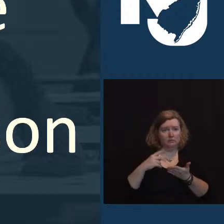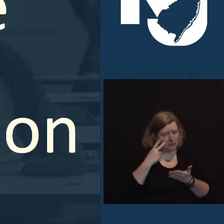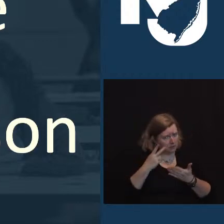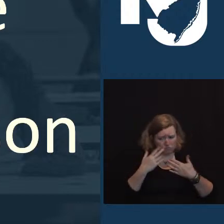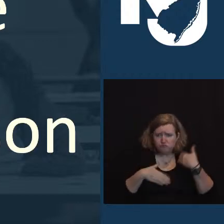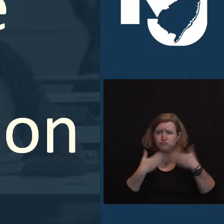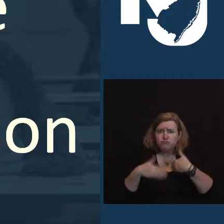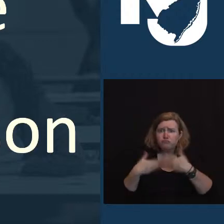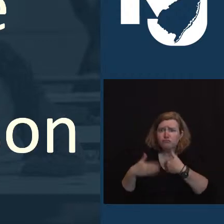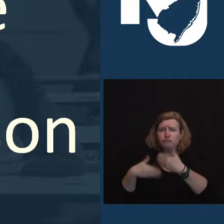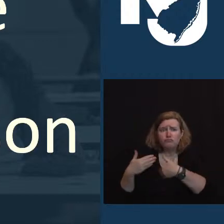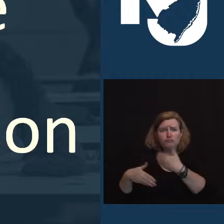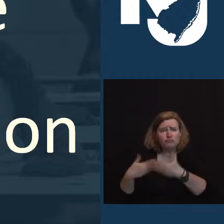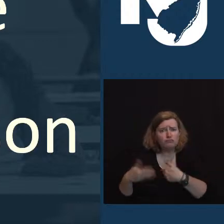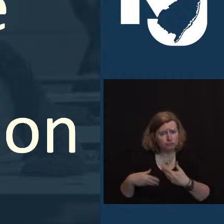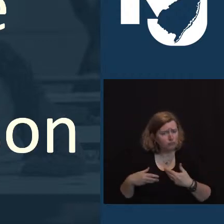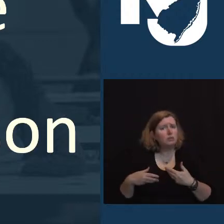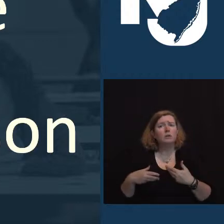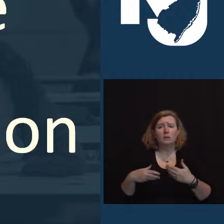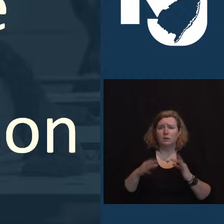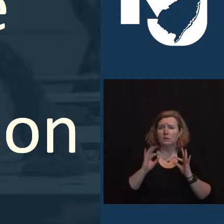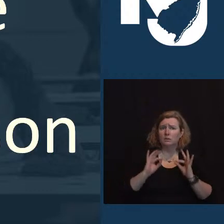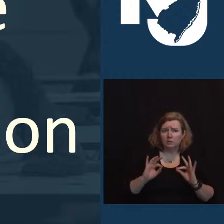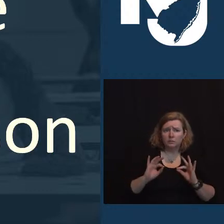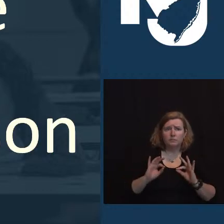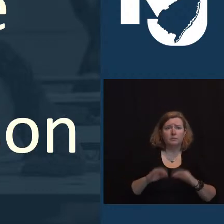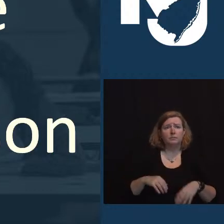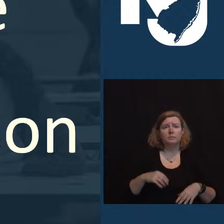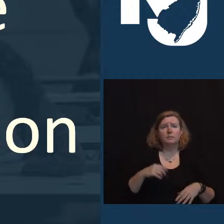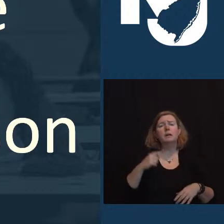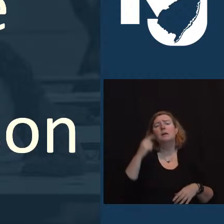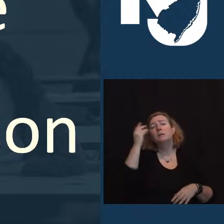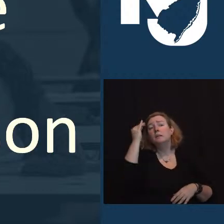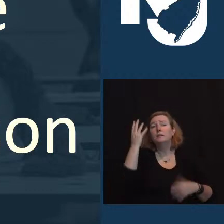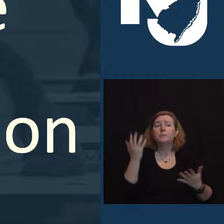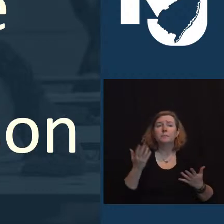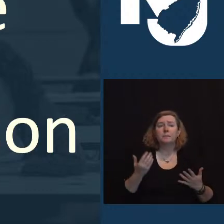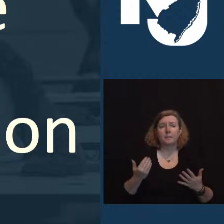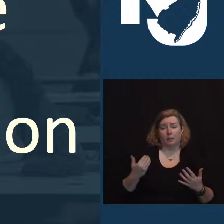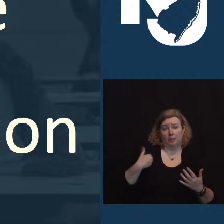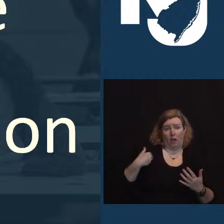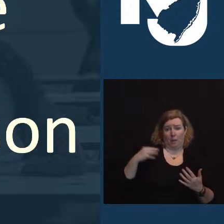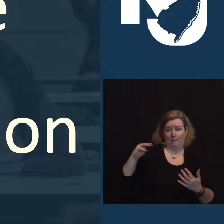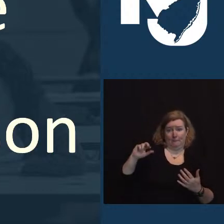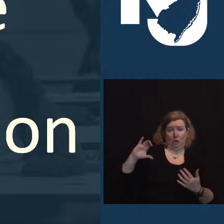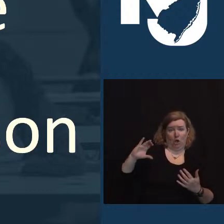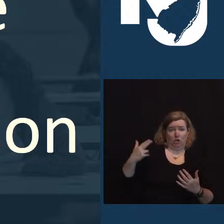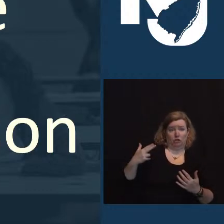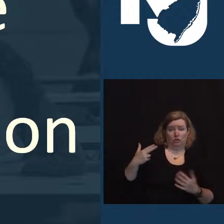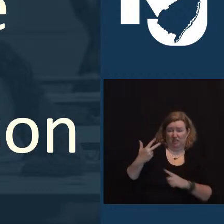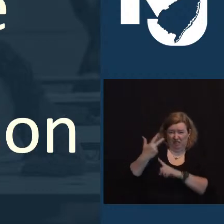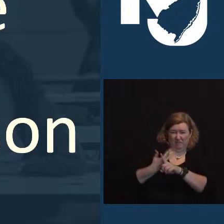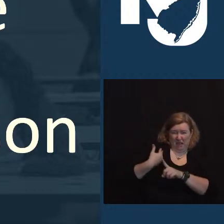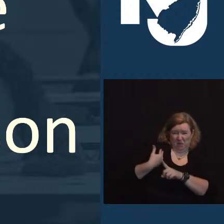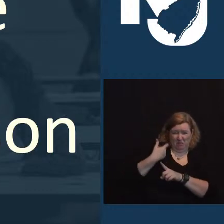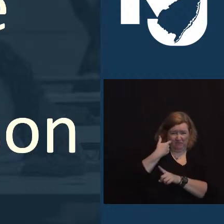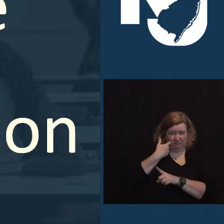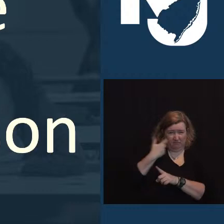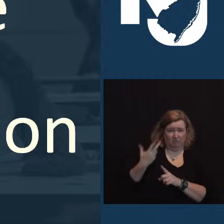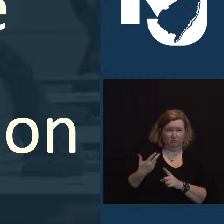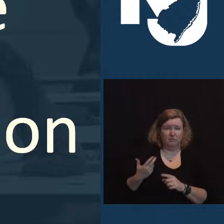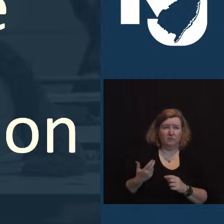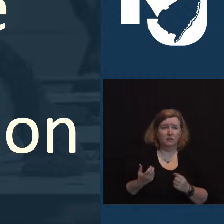gear across the state. Just think about this for a second. At the beginning of March, this is only 2 months ago, the number of districts holding to